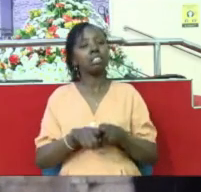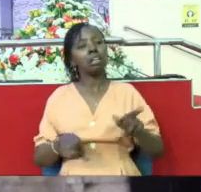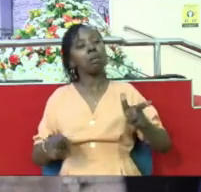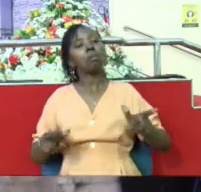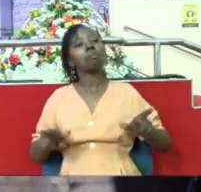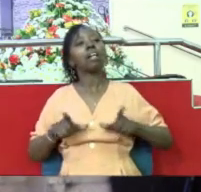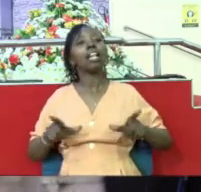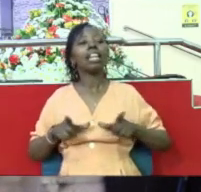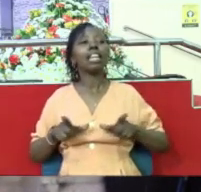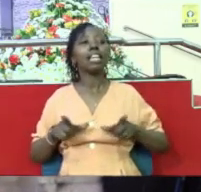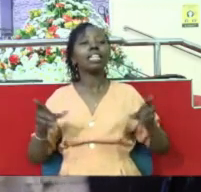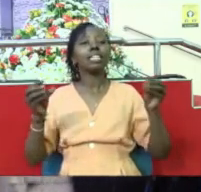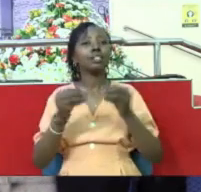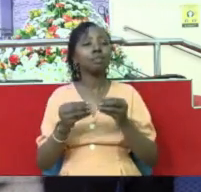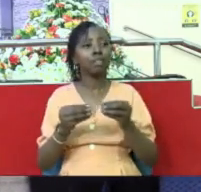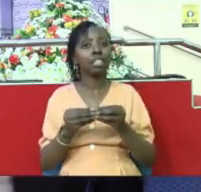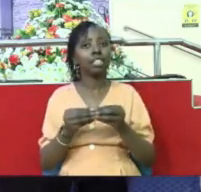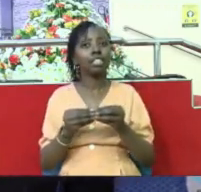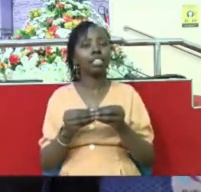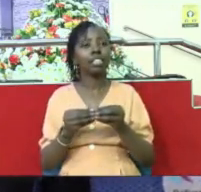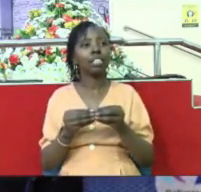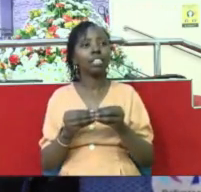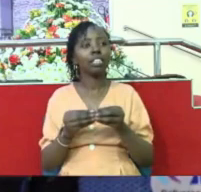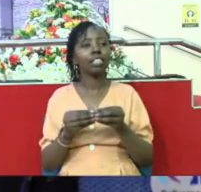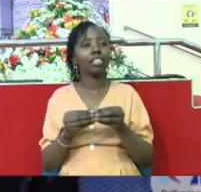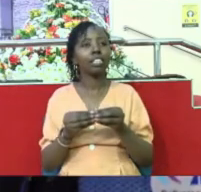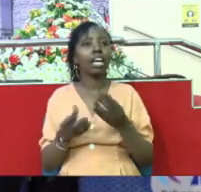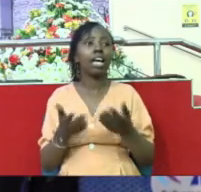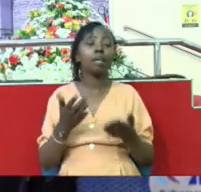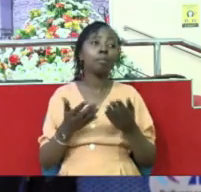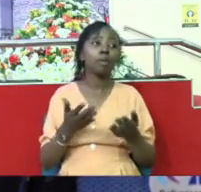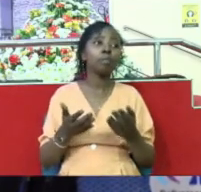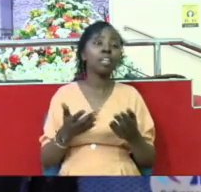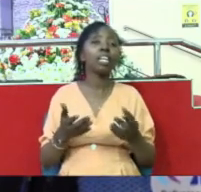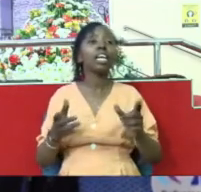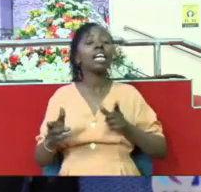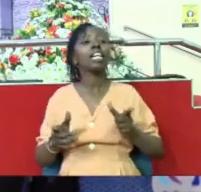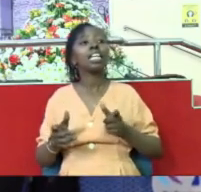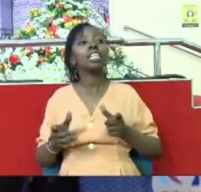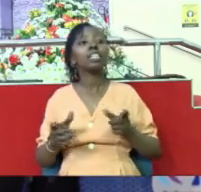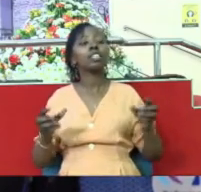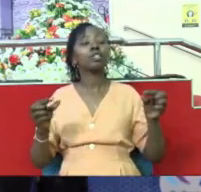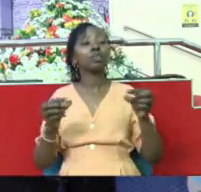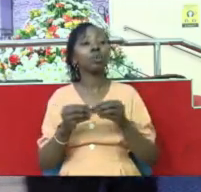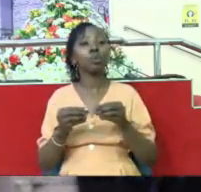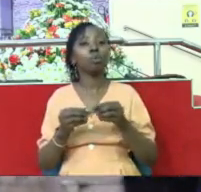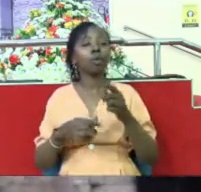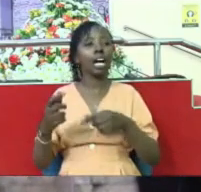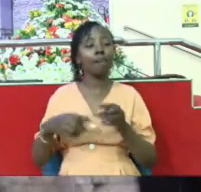your house and you are the husband of your wife, and they have come to visit your wife and they are talking broko, you add into their